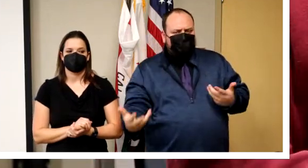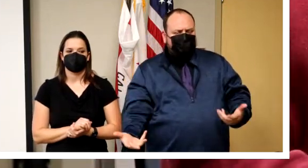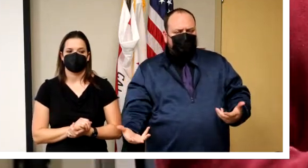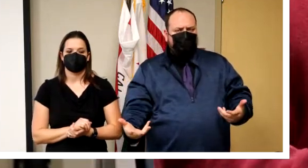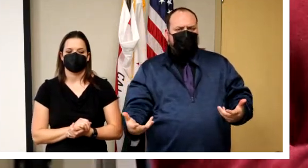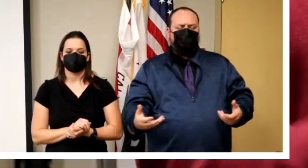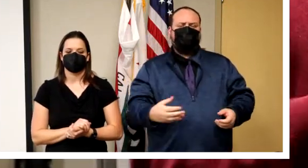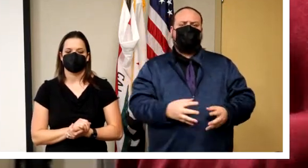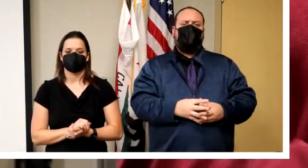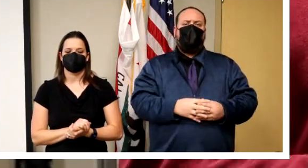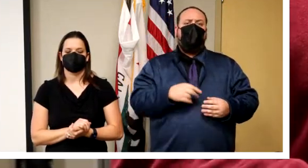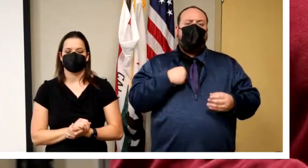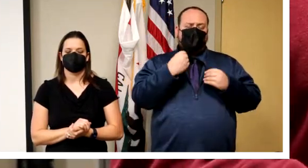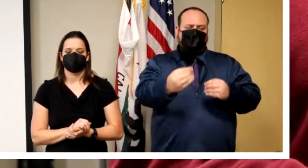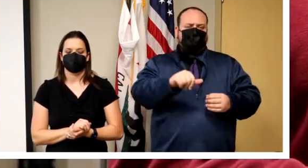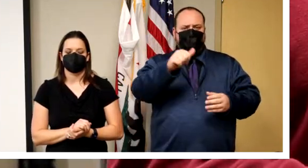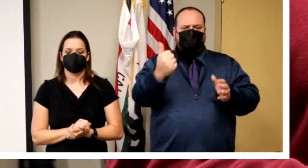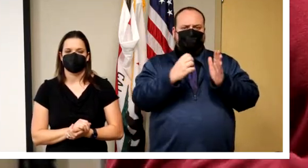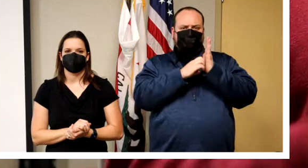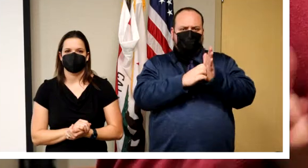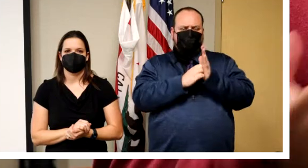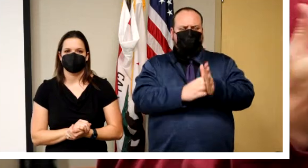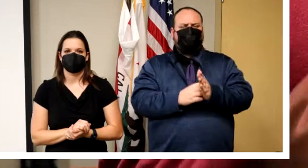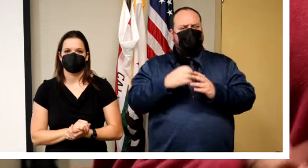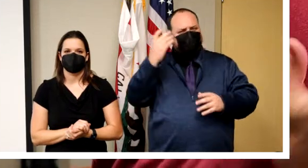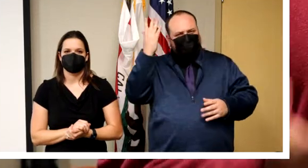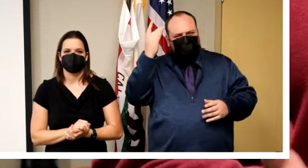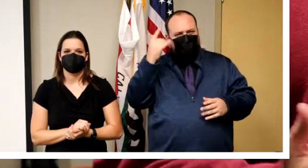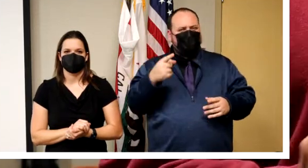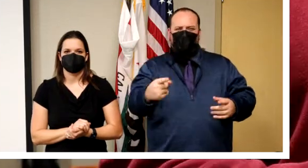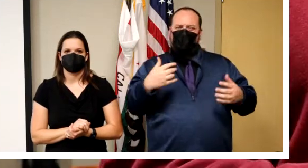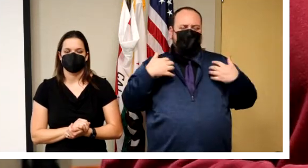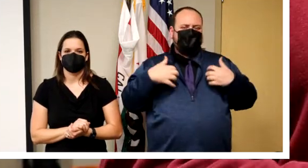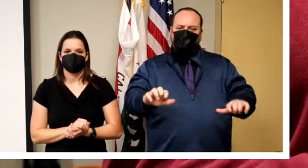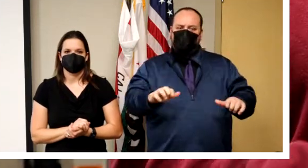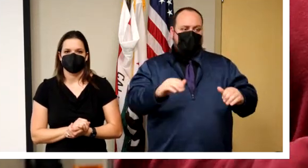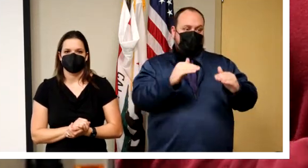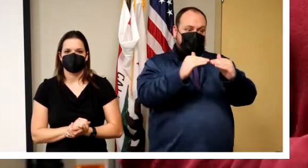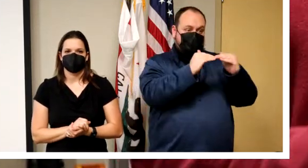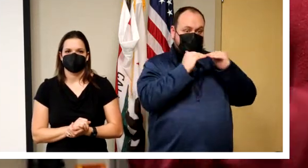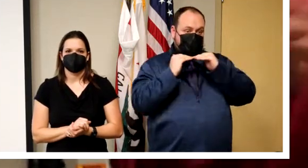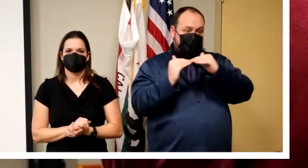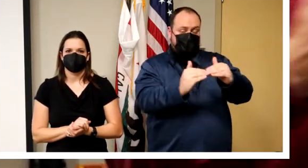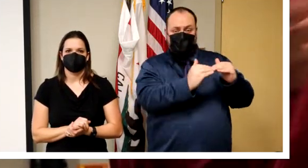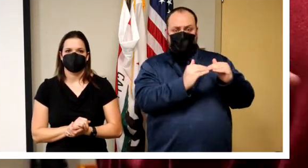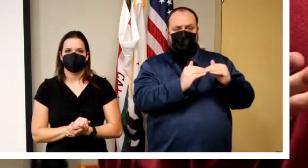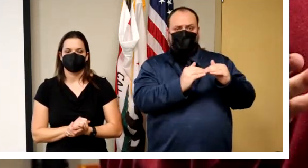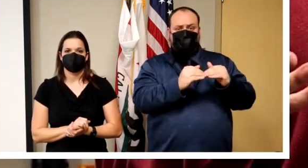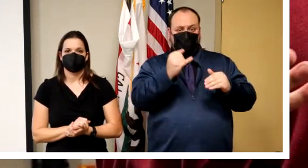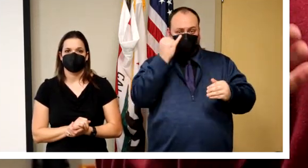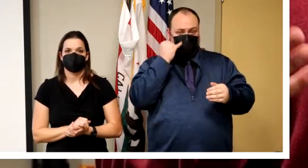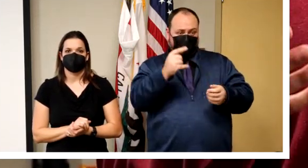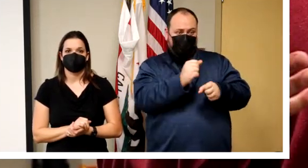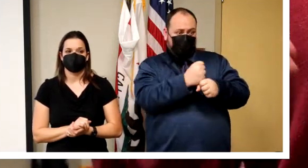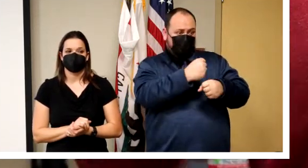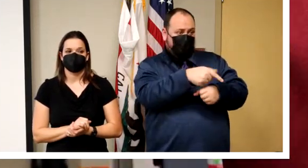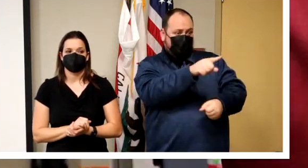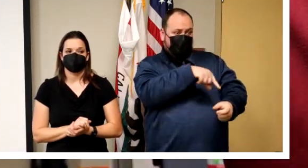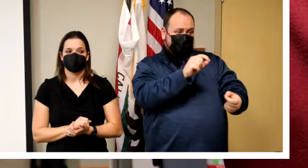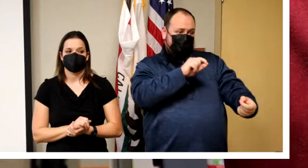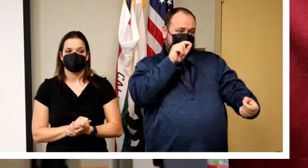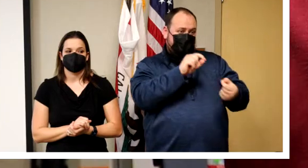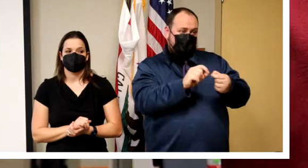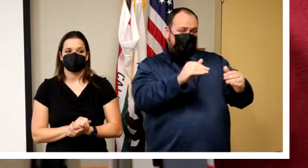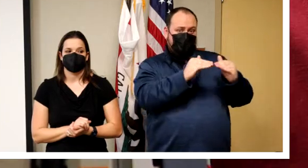out an example for you in terms of why you wouldn't want to make them exactly equal. Say to make them exactly equal, you end up with